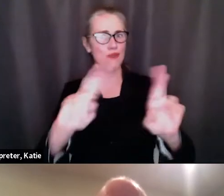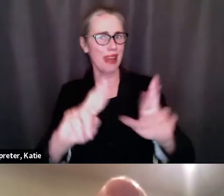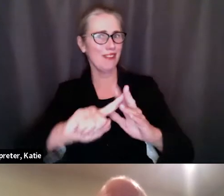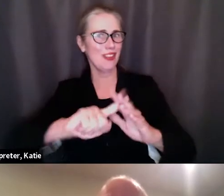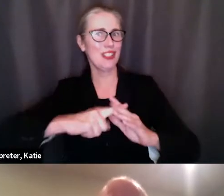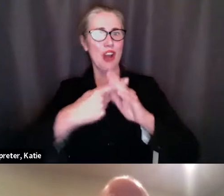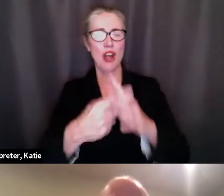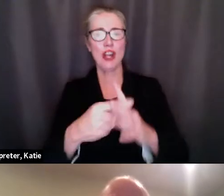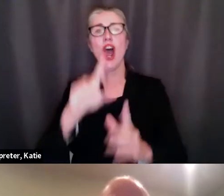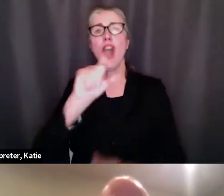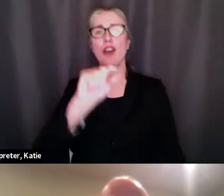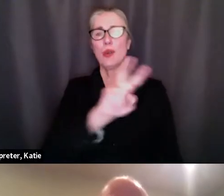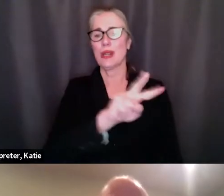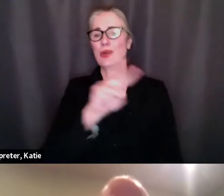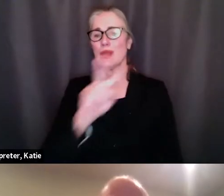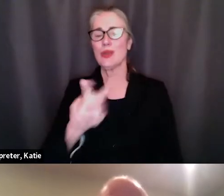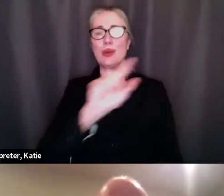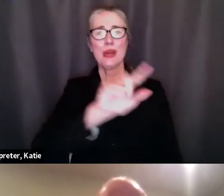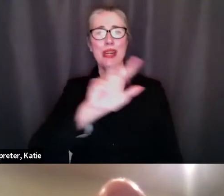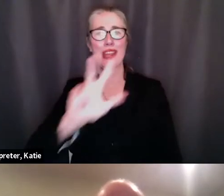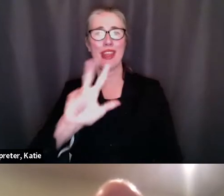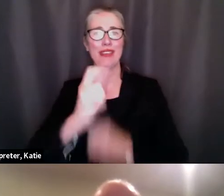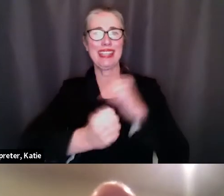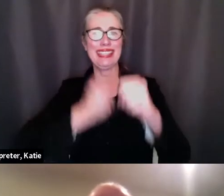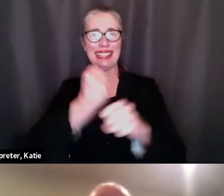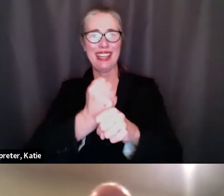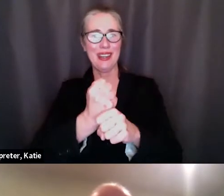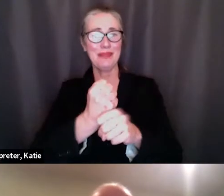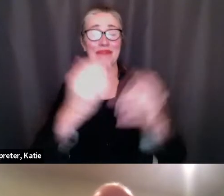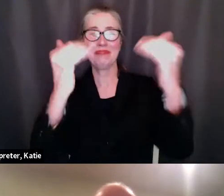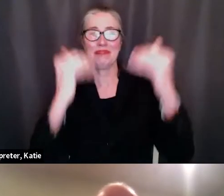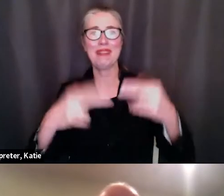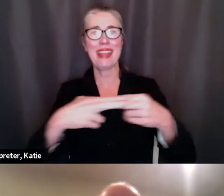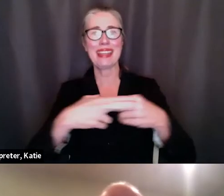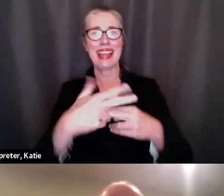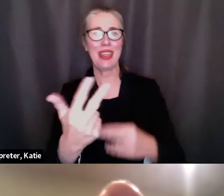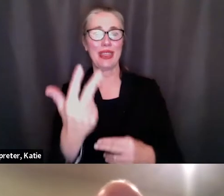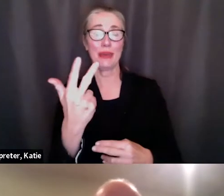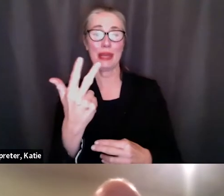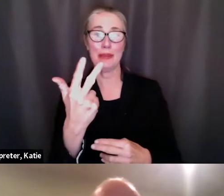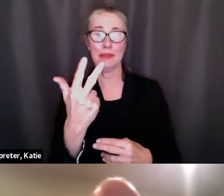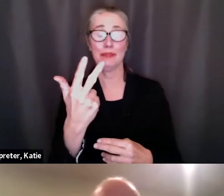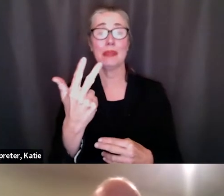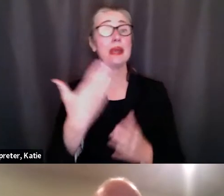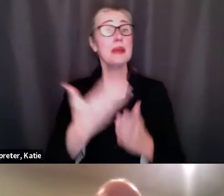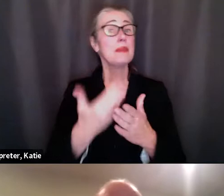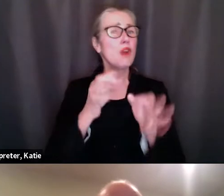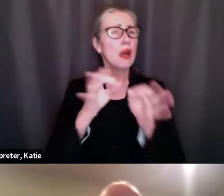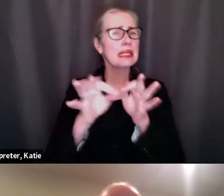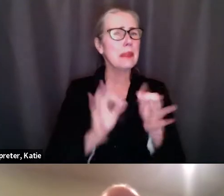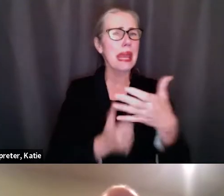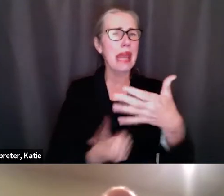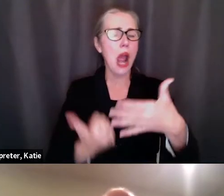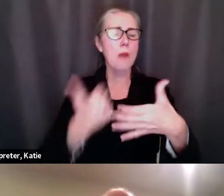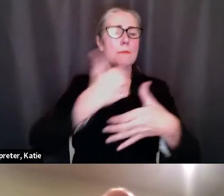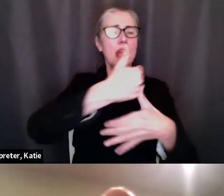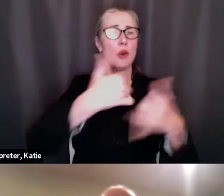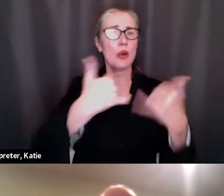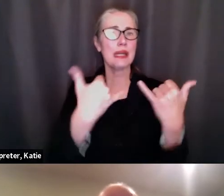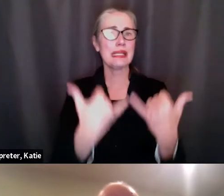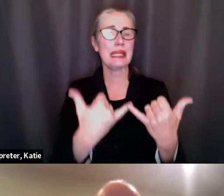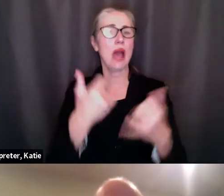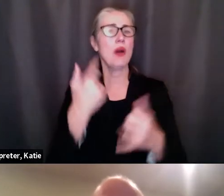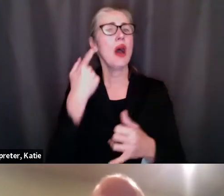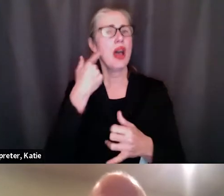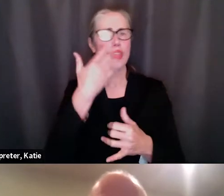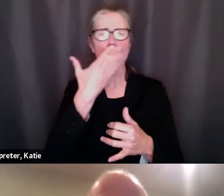school year slide three please before i highlight some of the priorities we have going on currently i thought it would